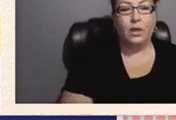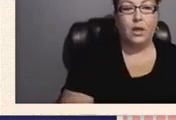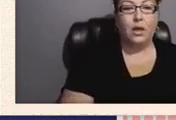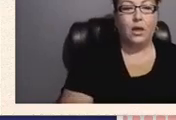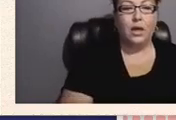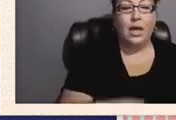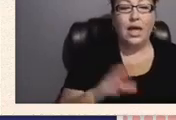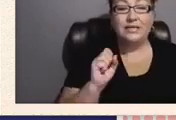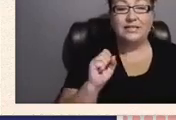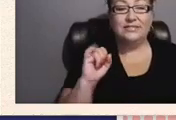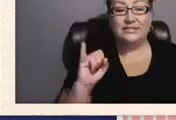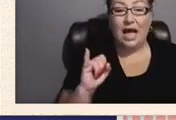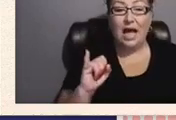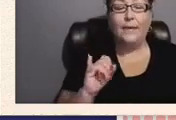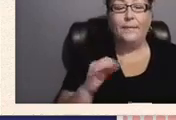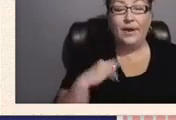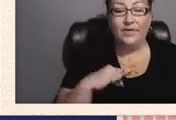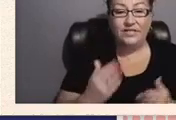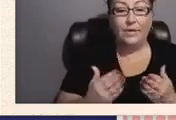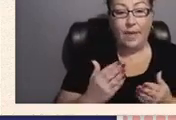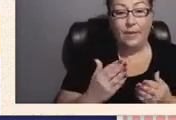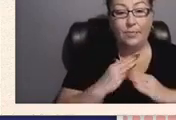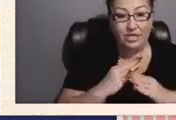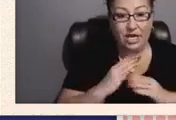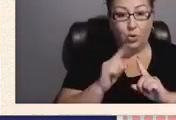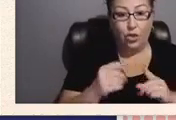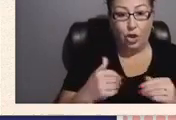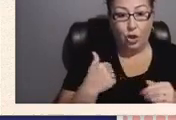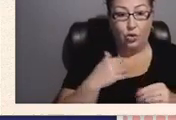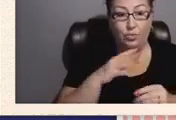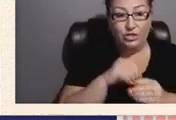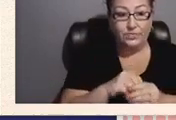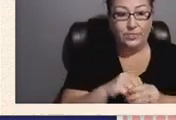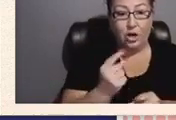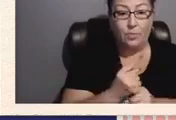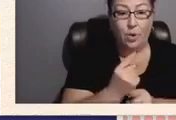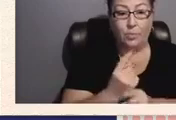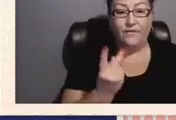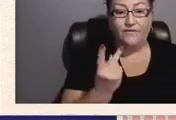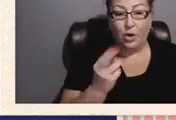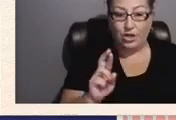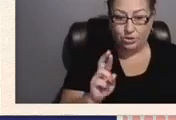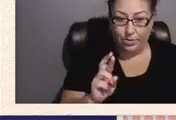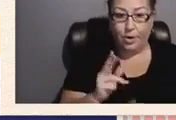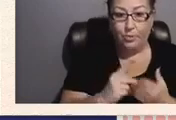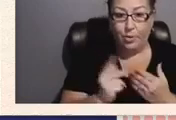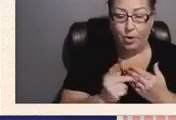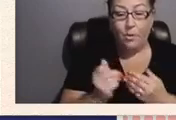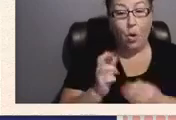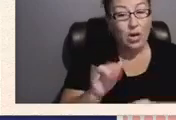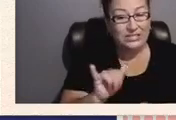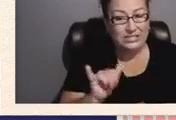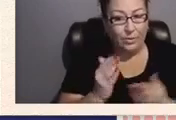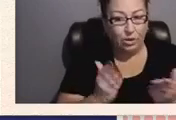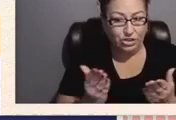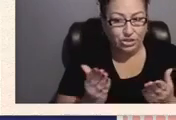SSI benefits may be protected when a youth participates in an appropriate vocational rehabilitation program or similar